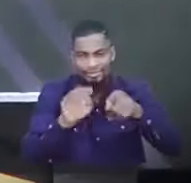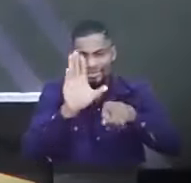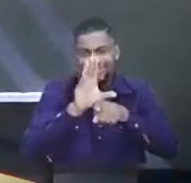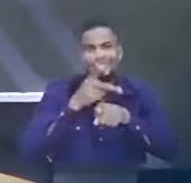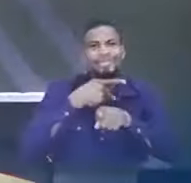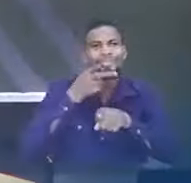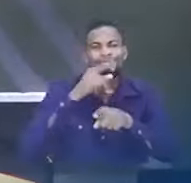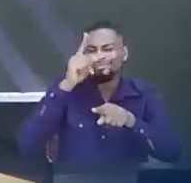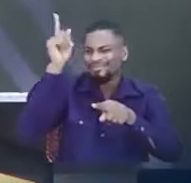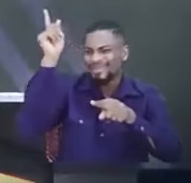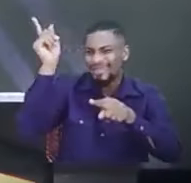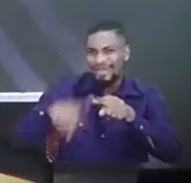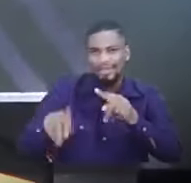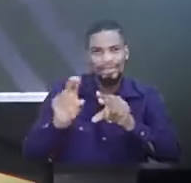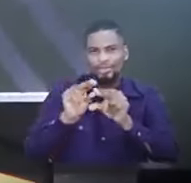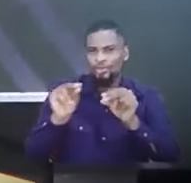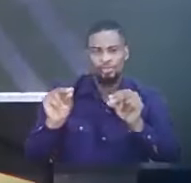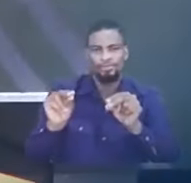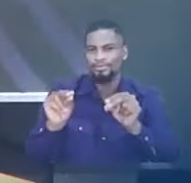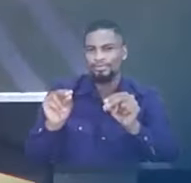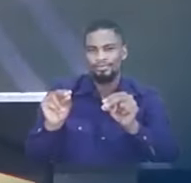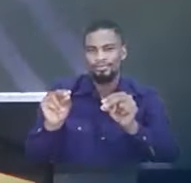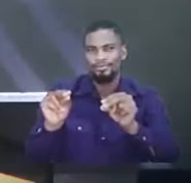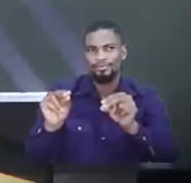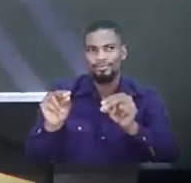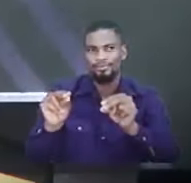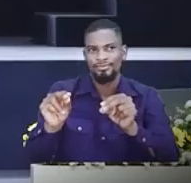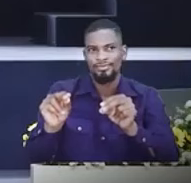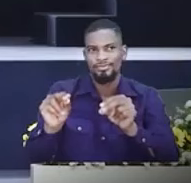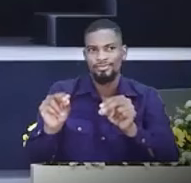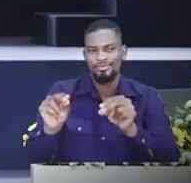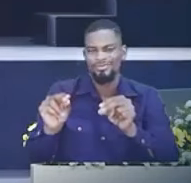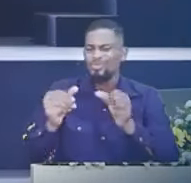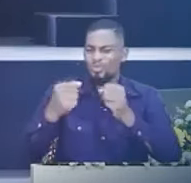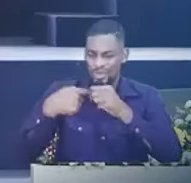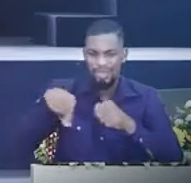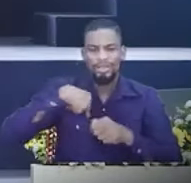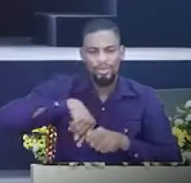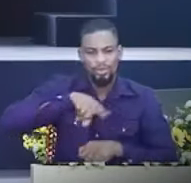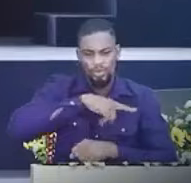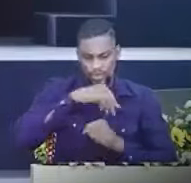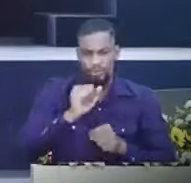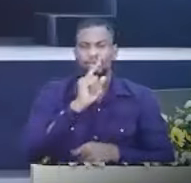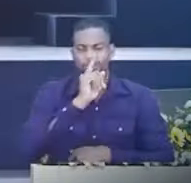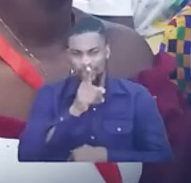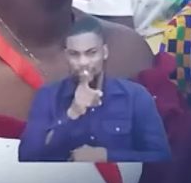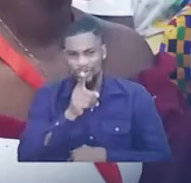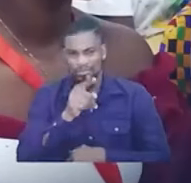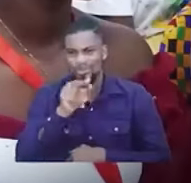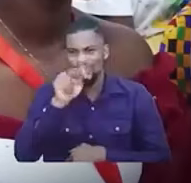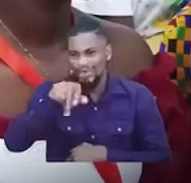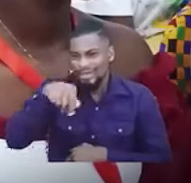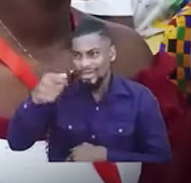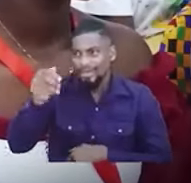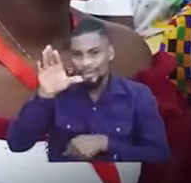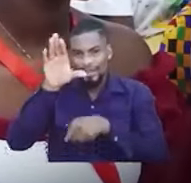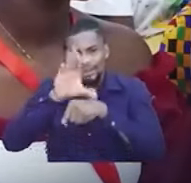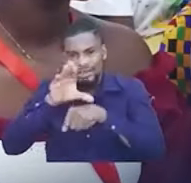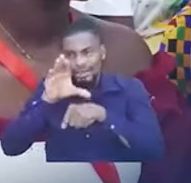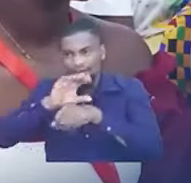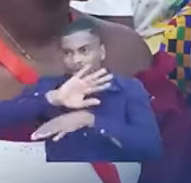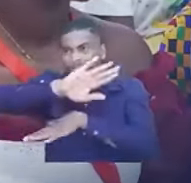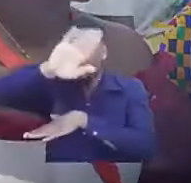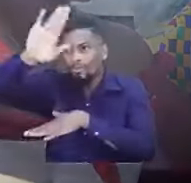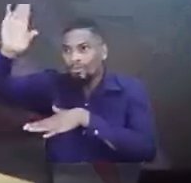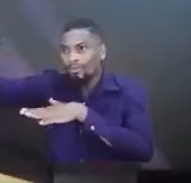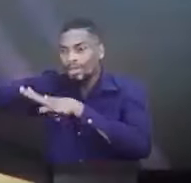alone will not be able to take the nations. Strong as we are, we will need the other churches to come on board.